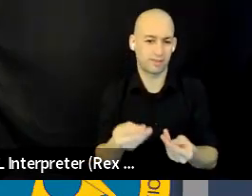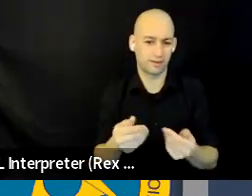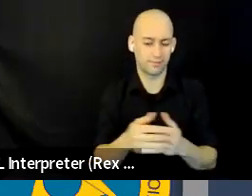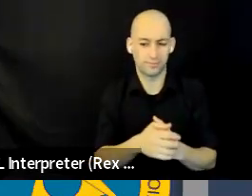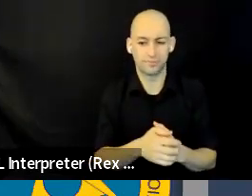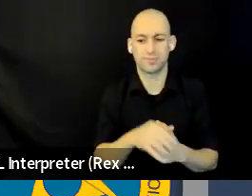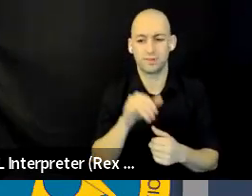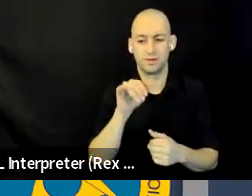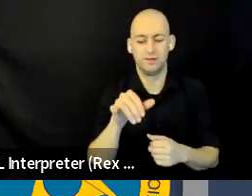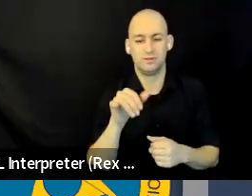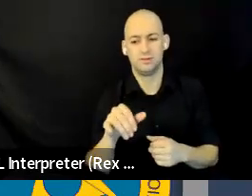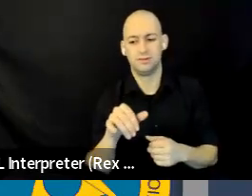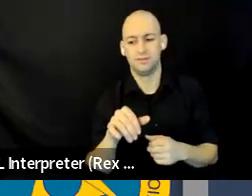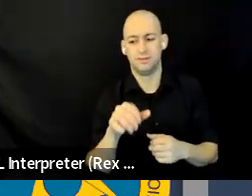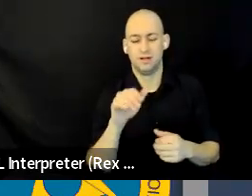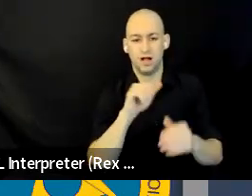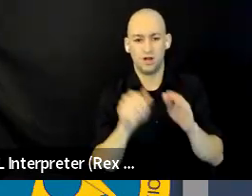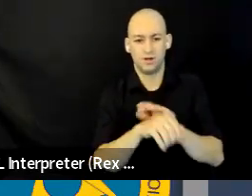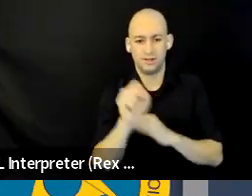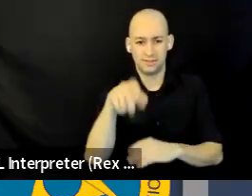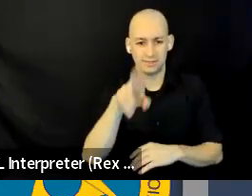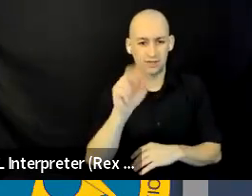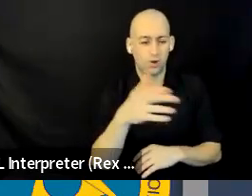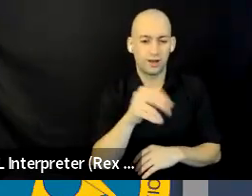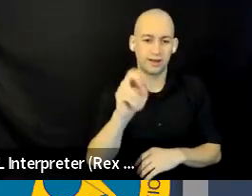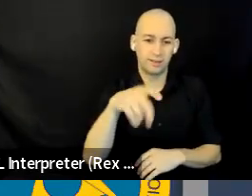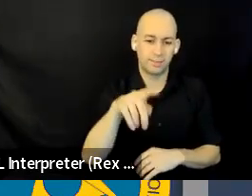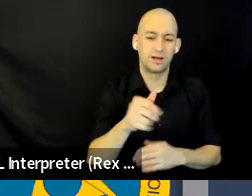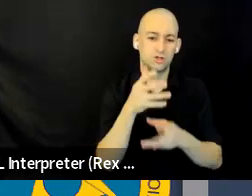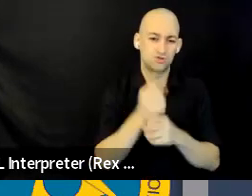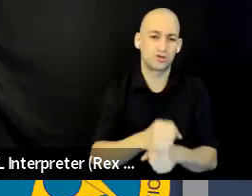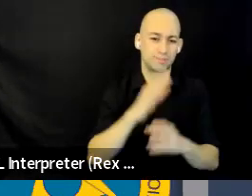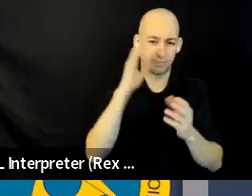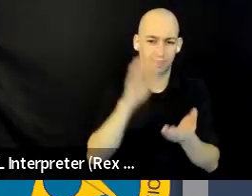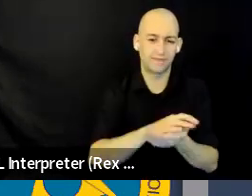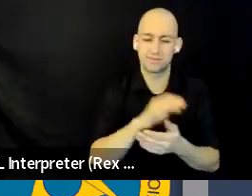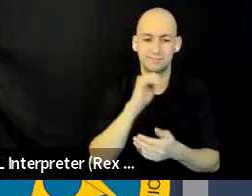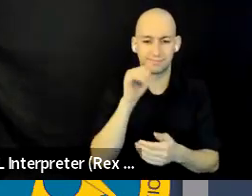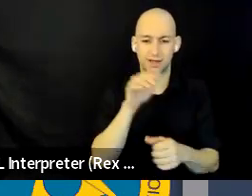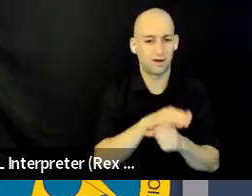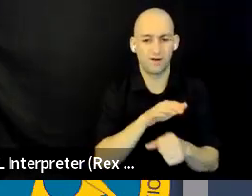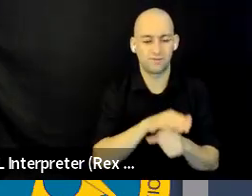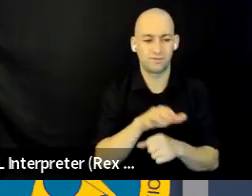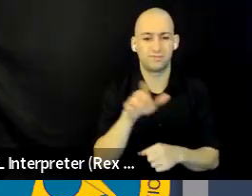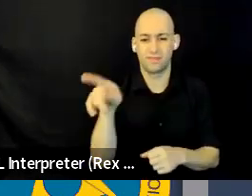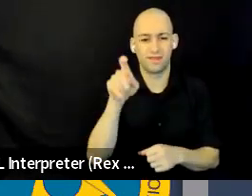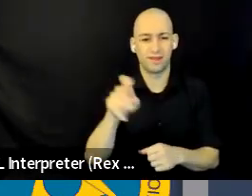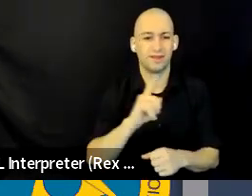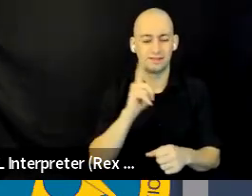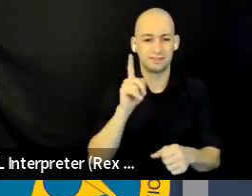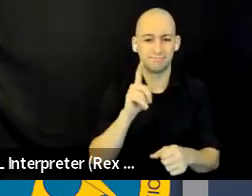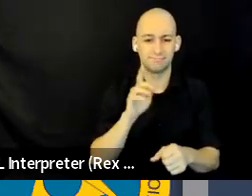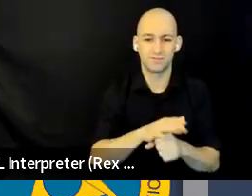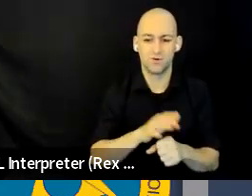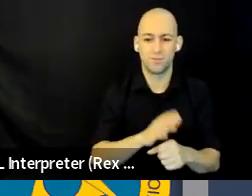review process under CEQA and NEPA, the trust believes that this is insufficient. The commission needs to clarify ahead of any vote to include this project